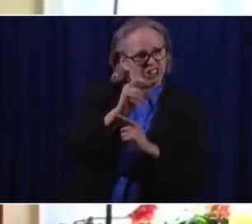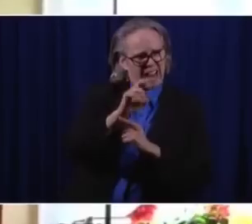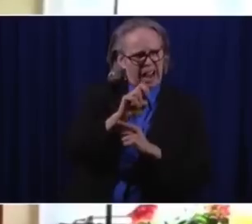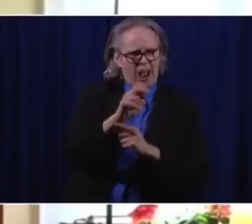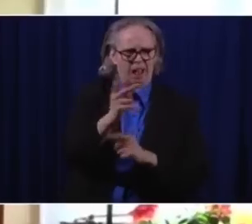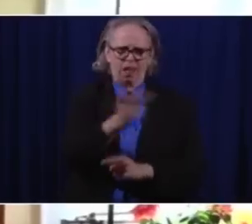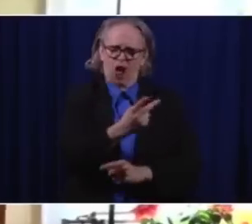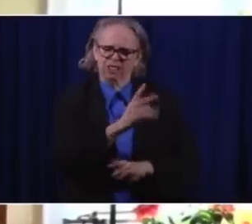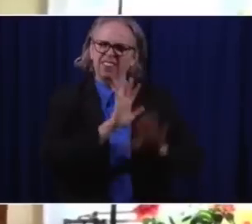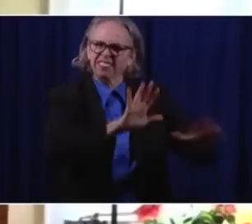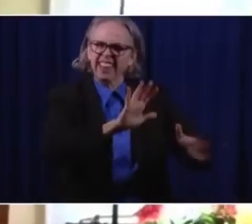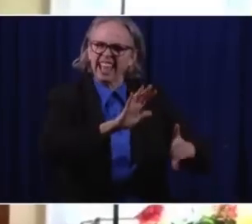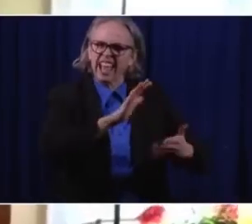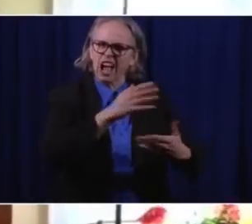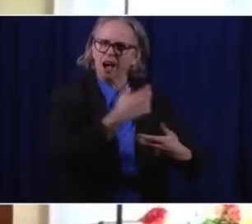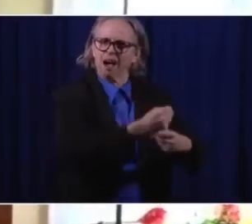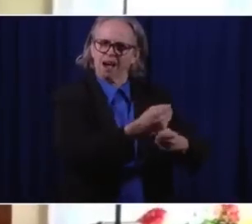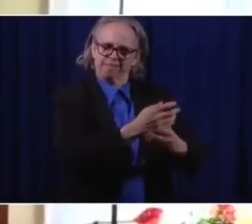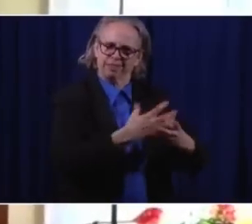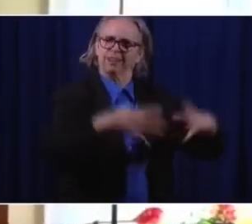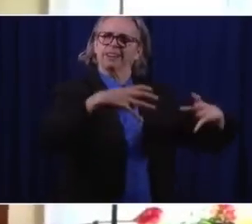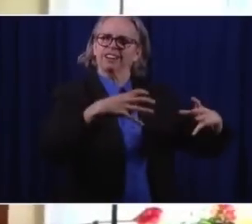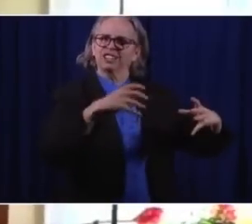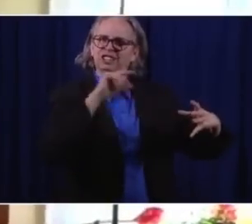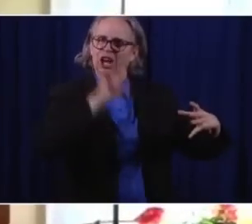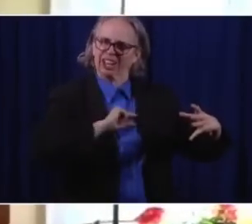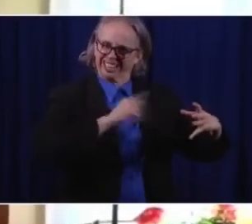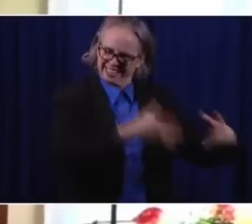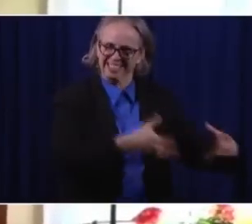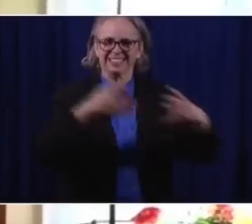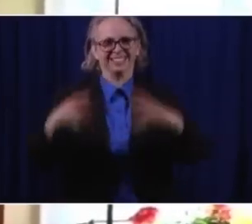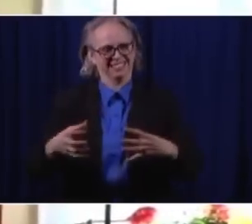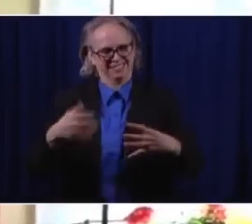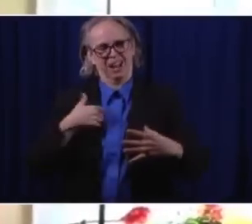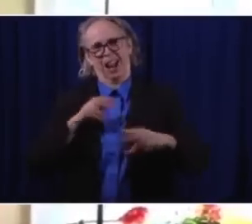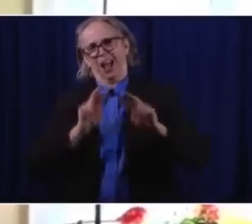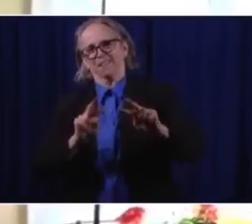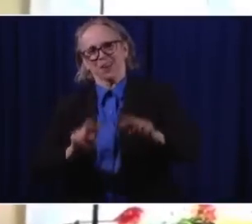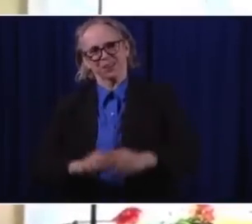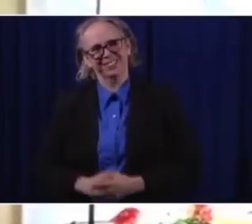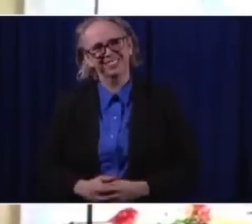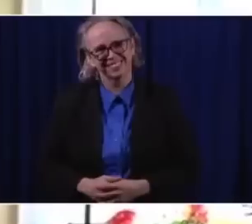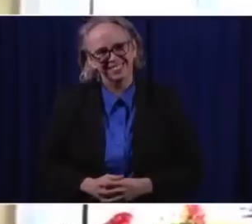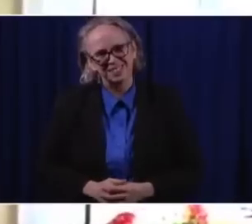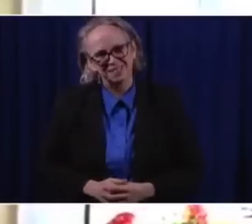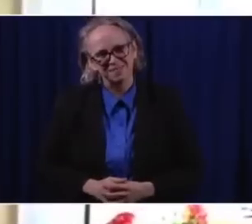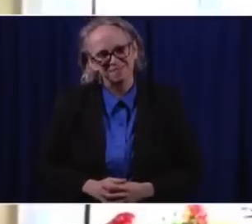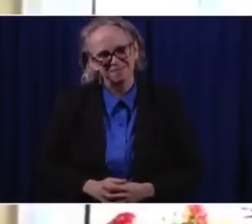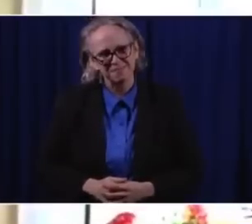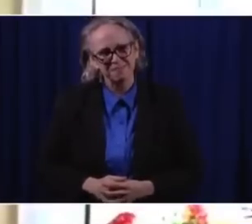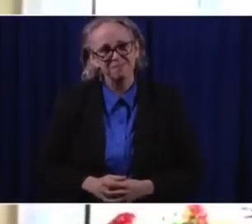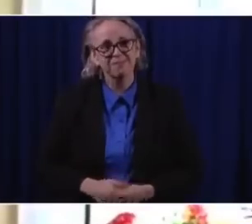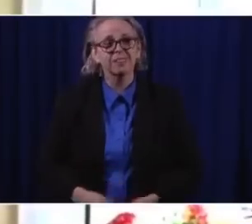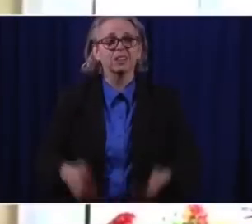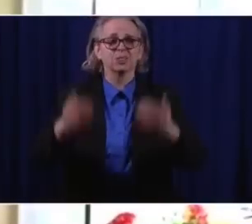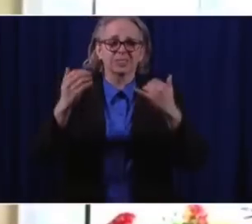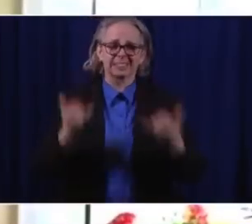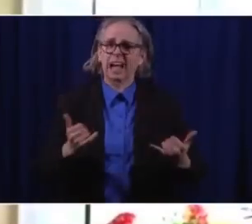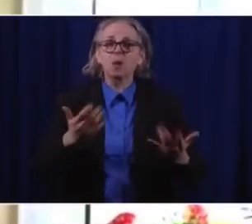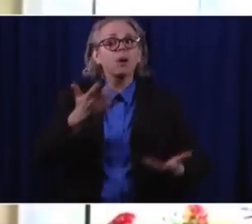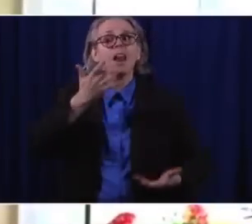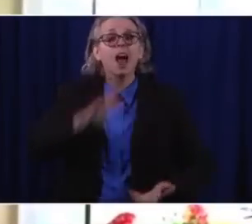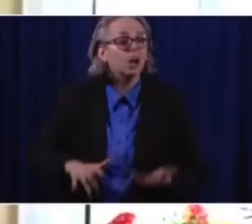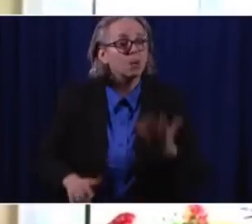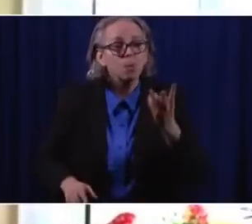Well, we have a real treat today, and that is Clark Kellogg was